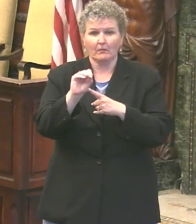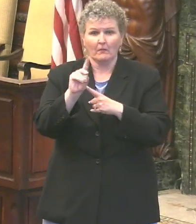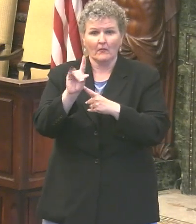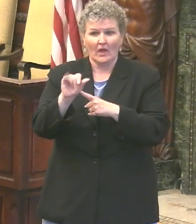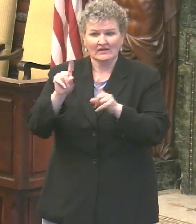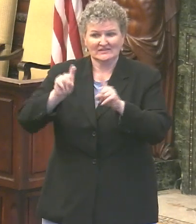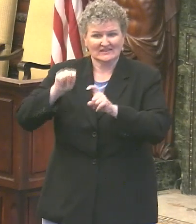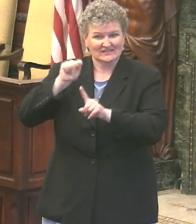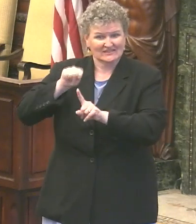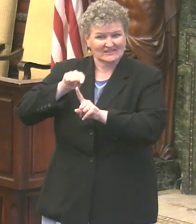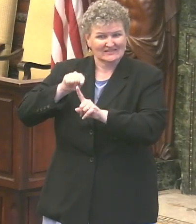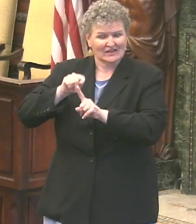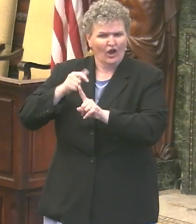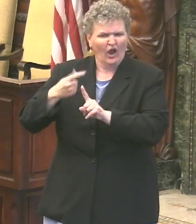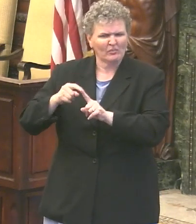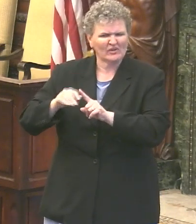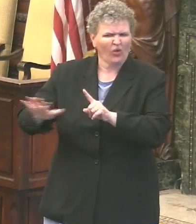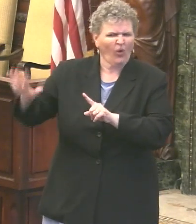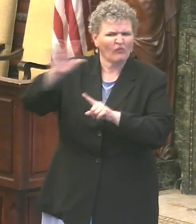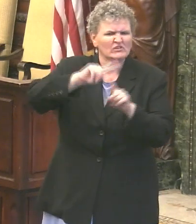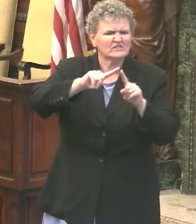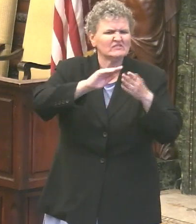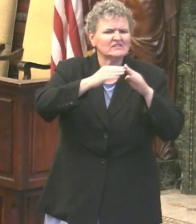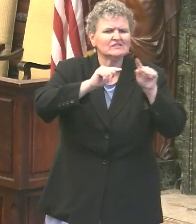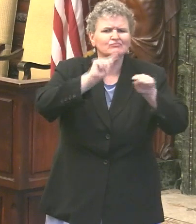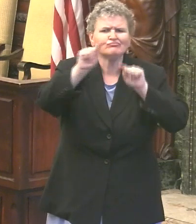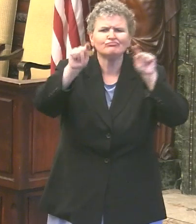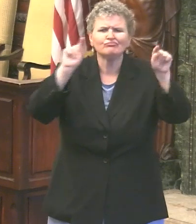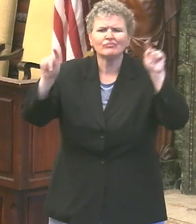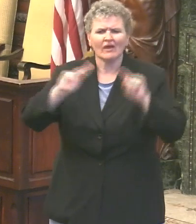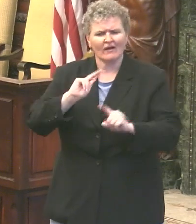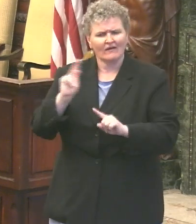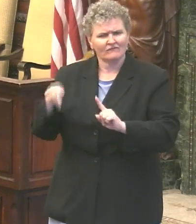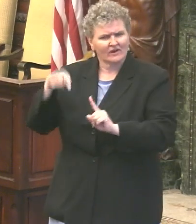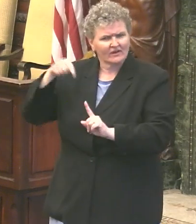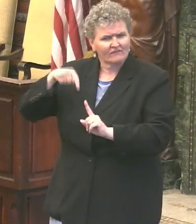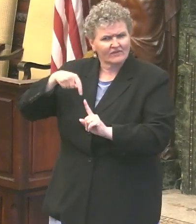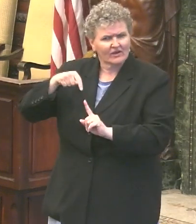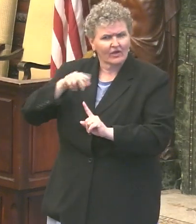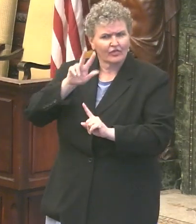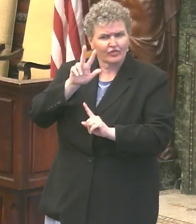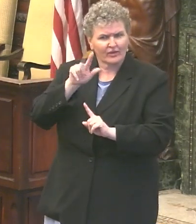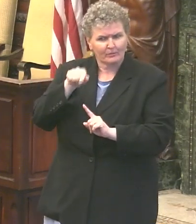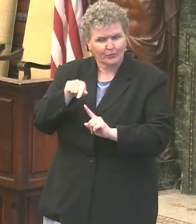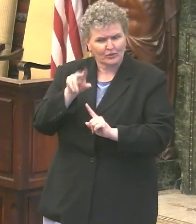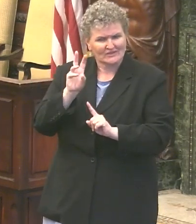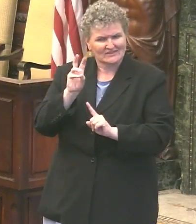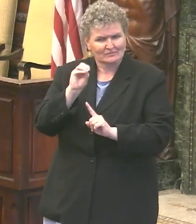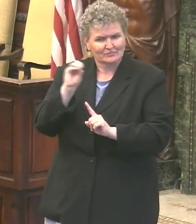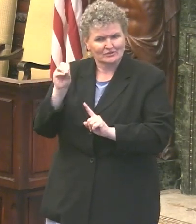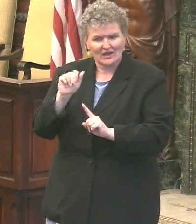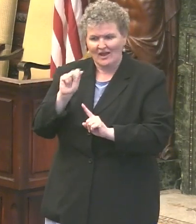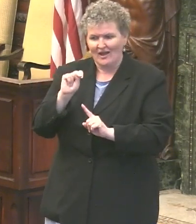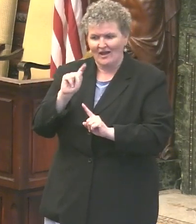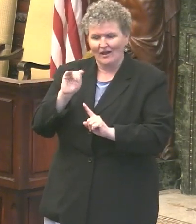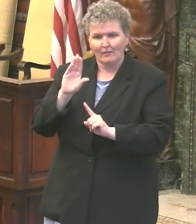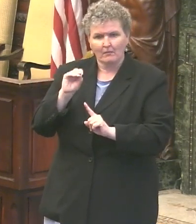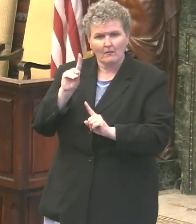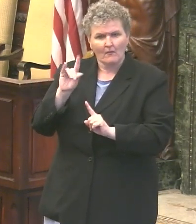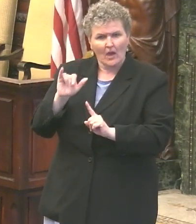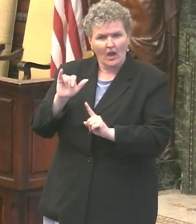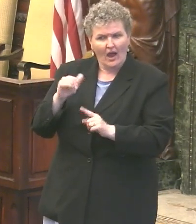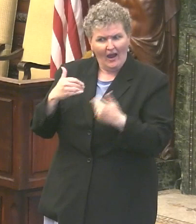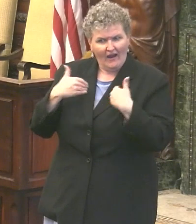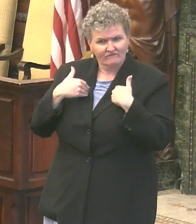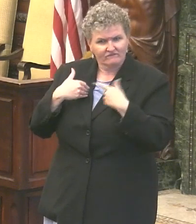And in Philadelphia metro area, 3.6% had antibodies in May, which according to